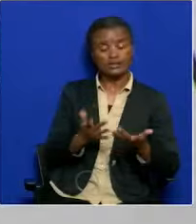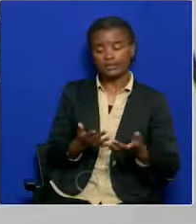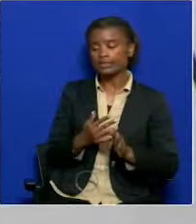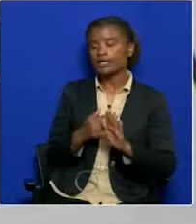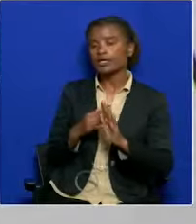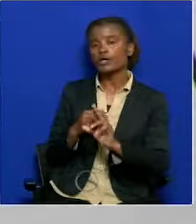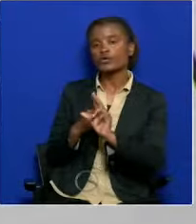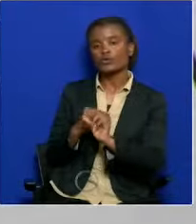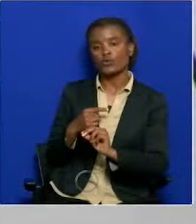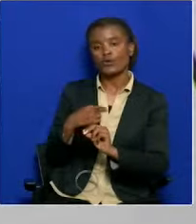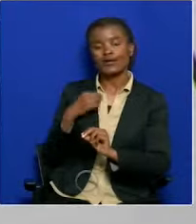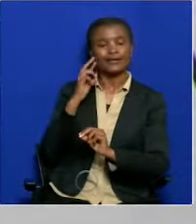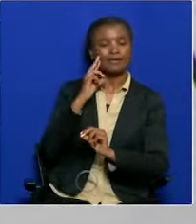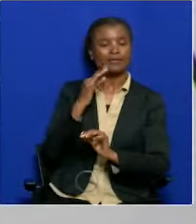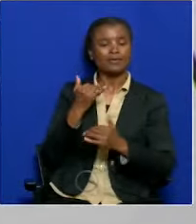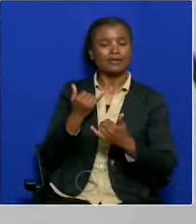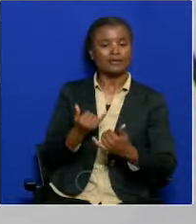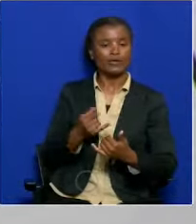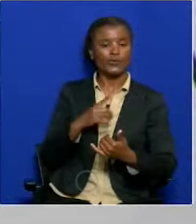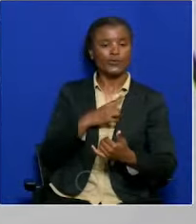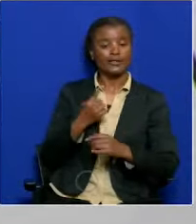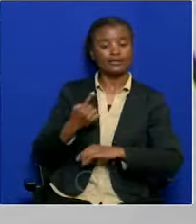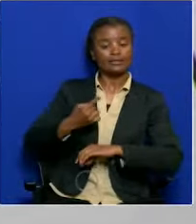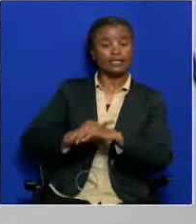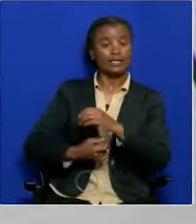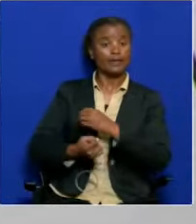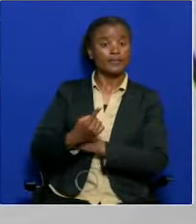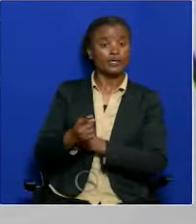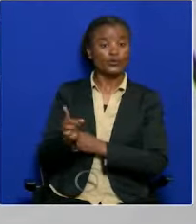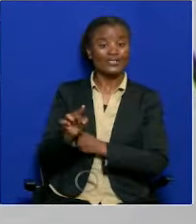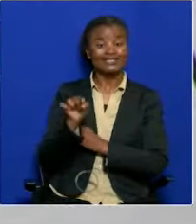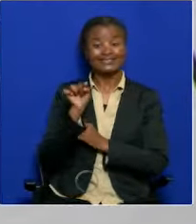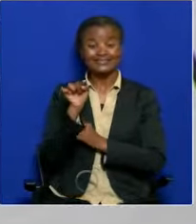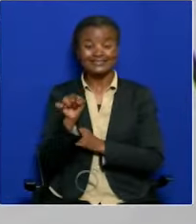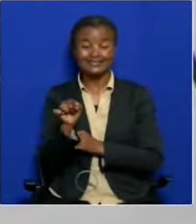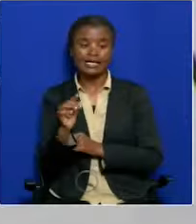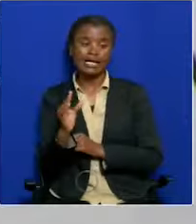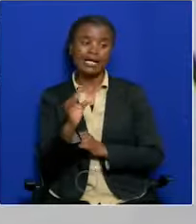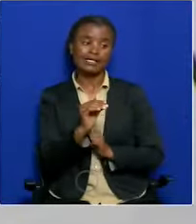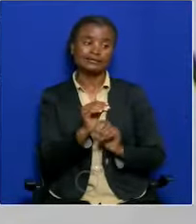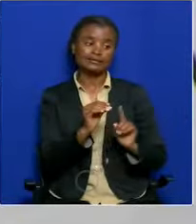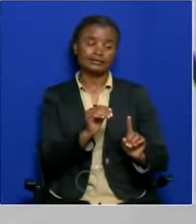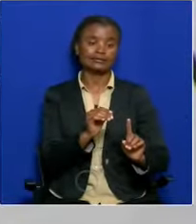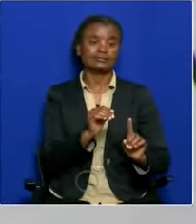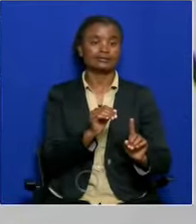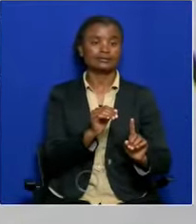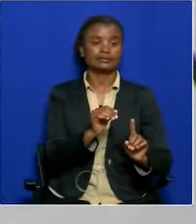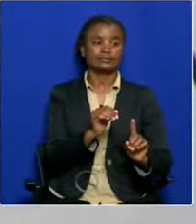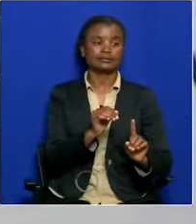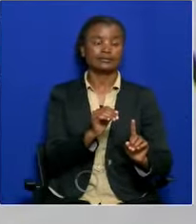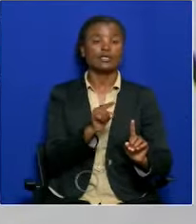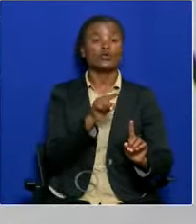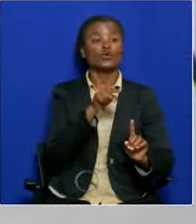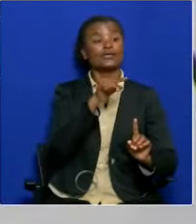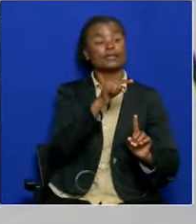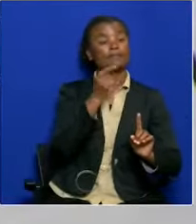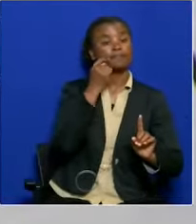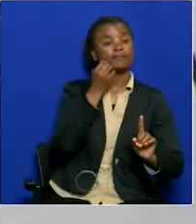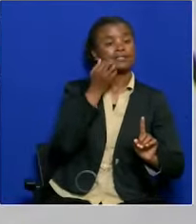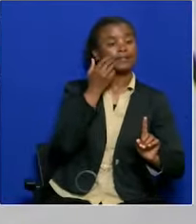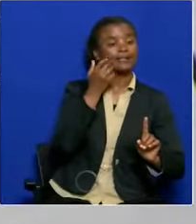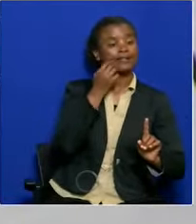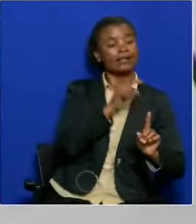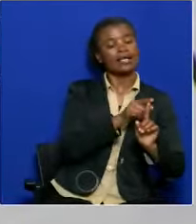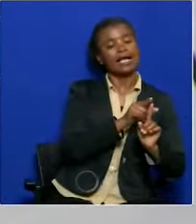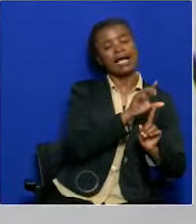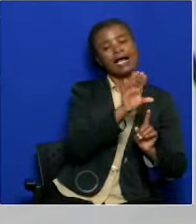said he asked him to give my phone number to him because he doesn't have my phone since his